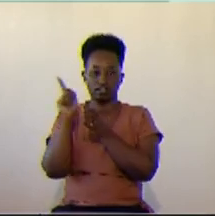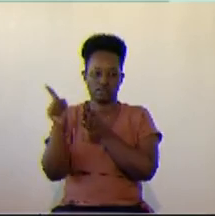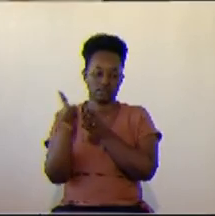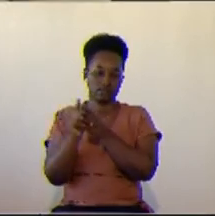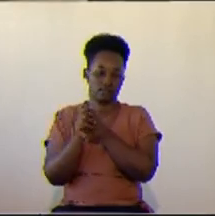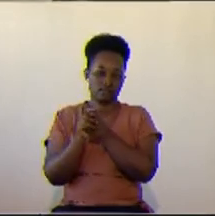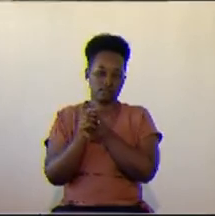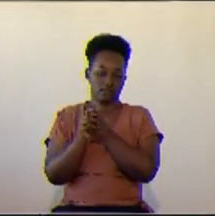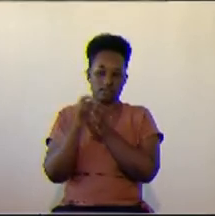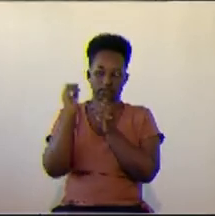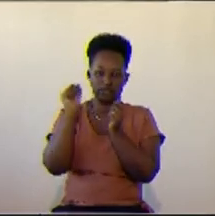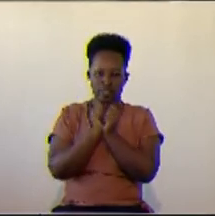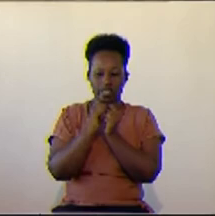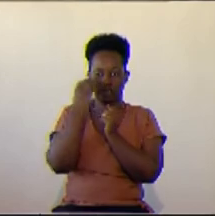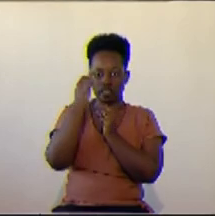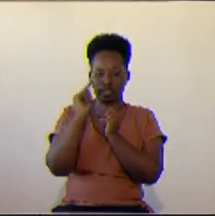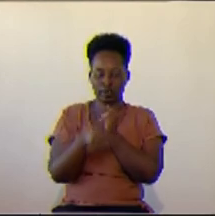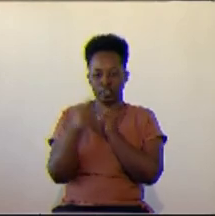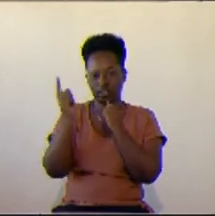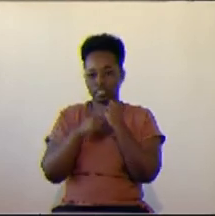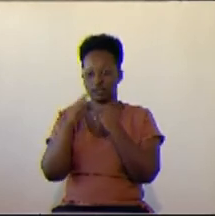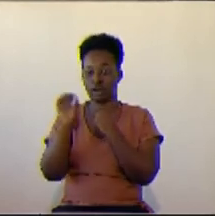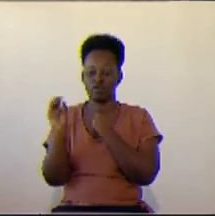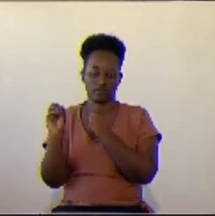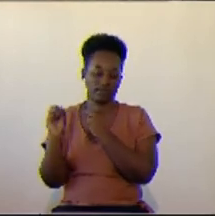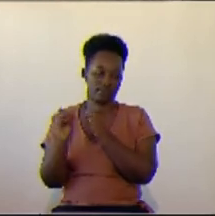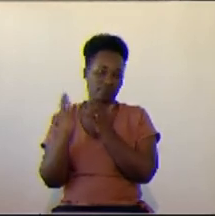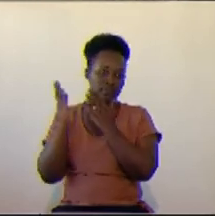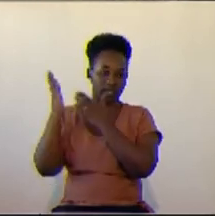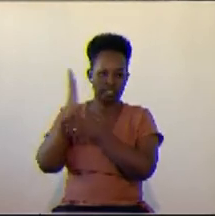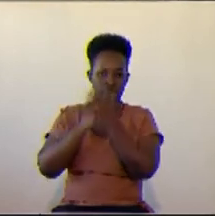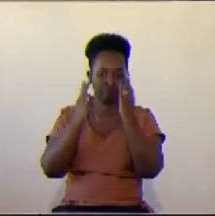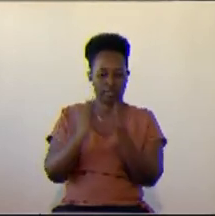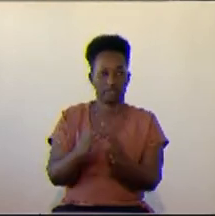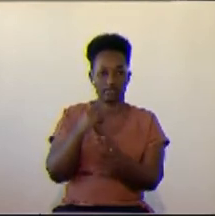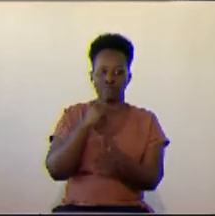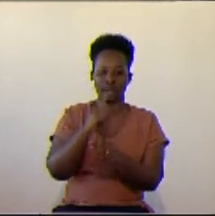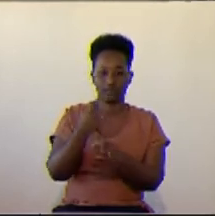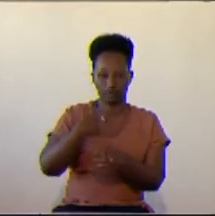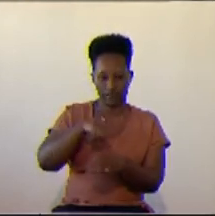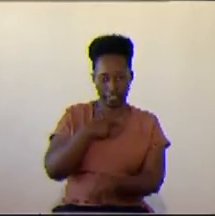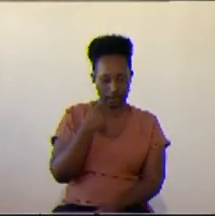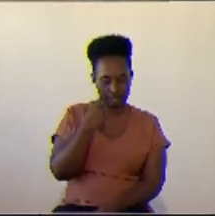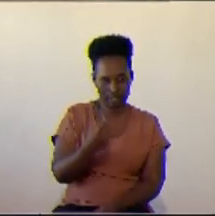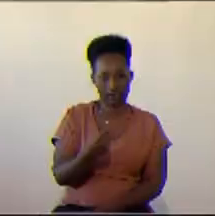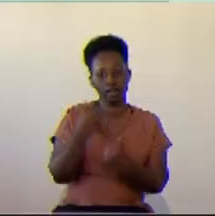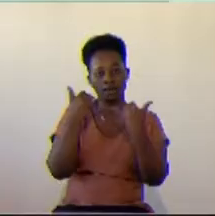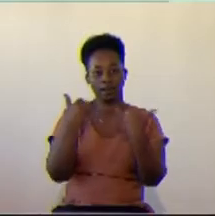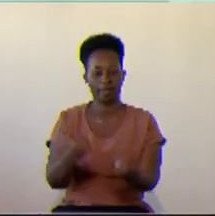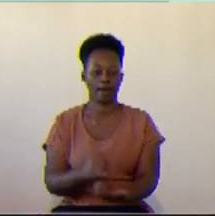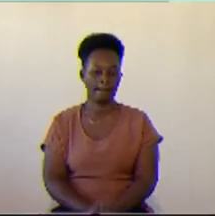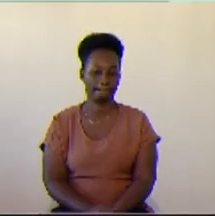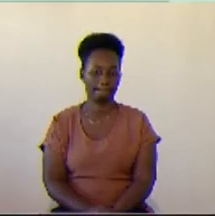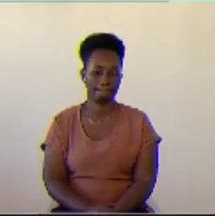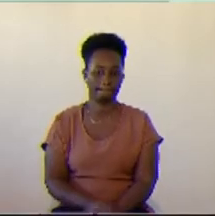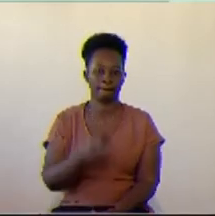as 13,600. Okay? So that is something that we realize. Now, if